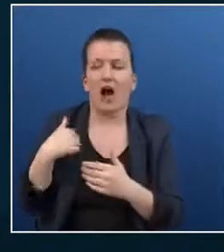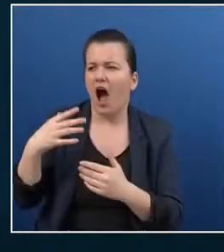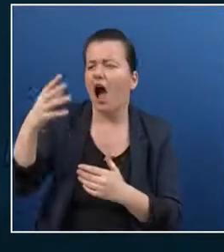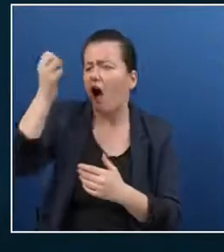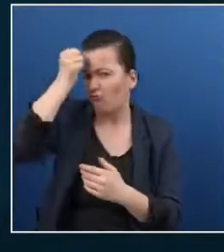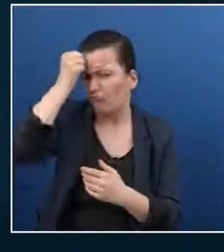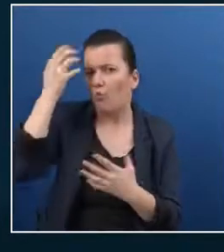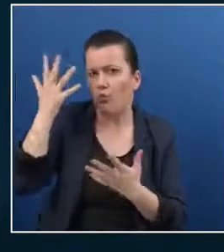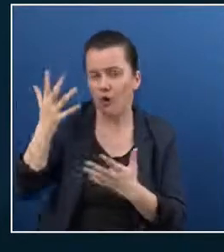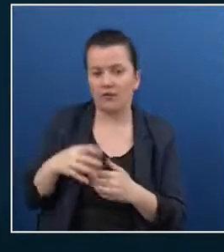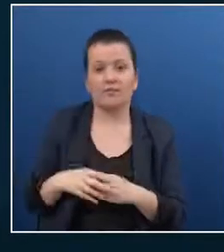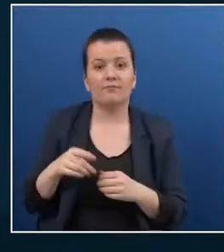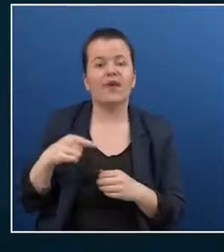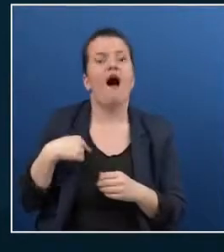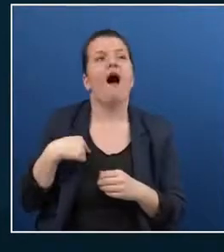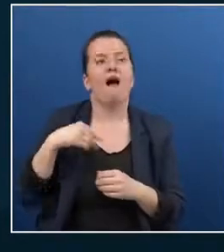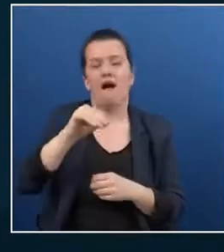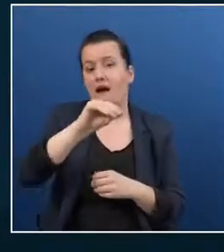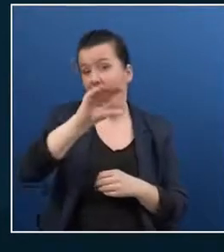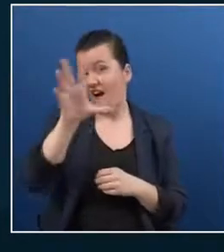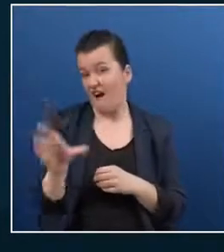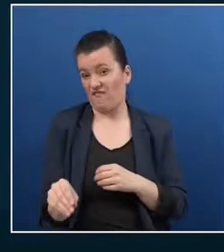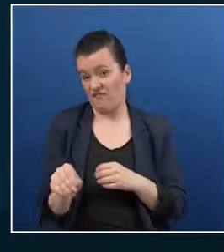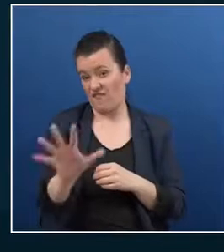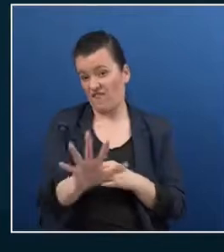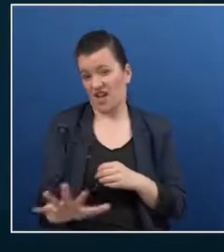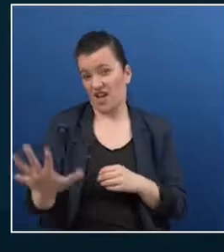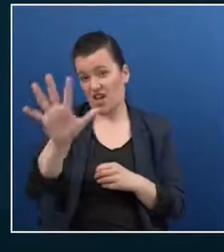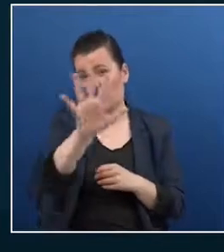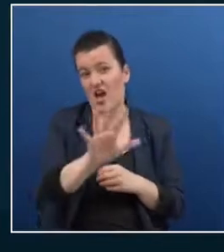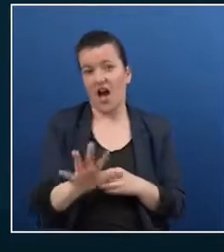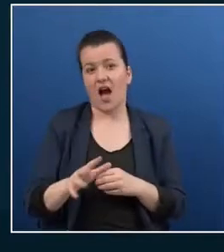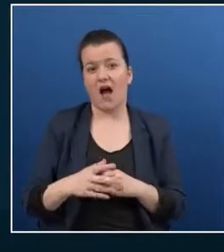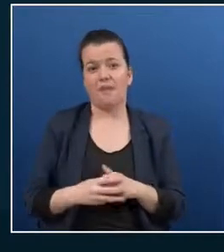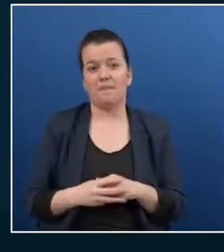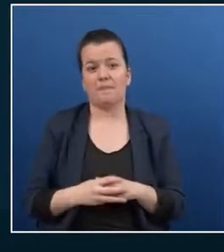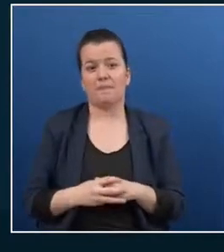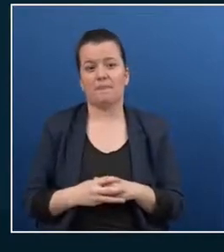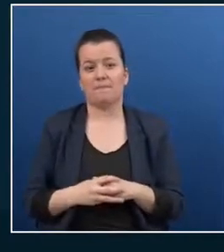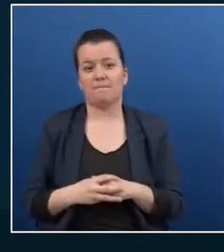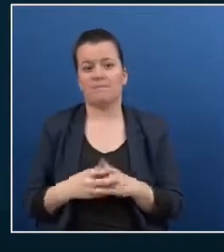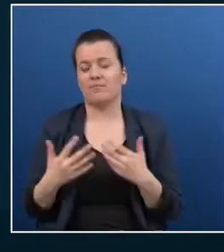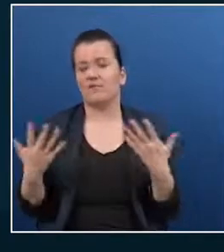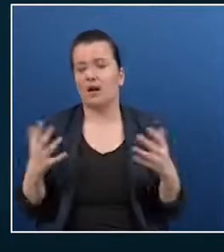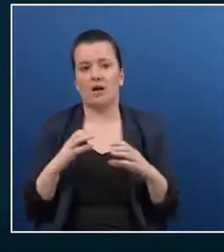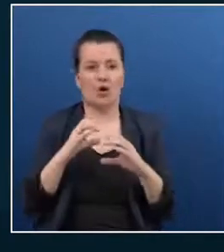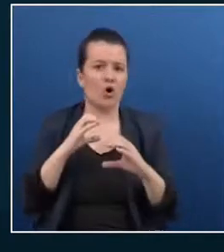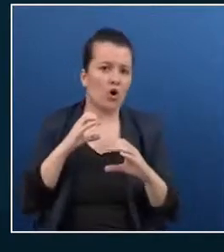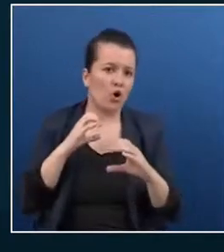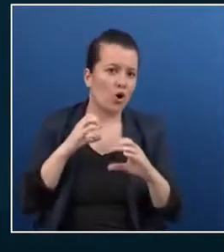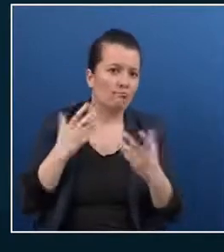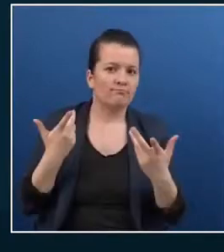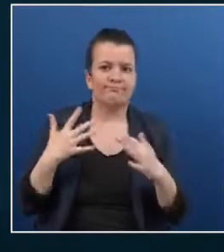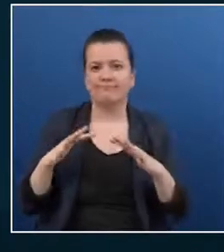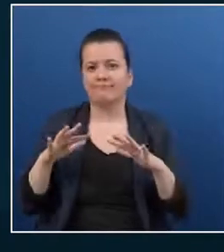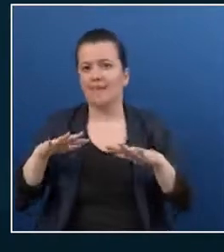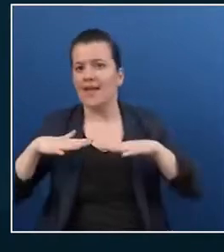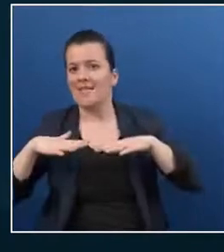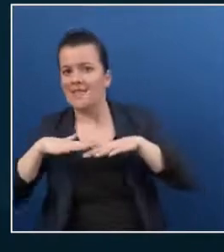of Africa, I do know that from a networking perspective, communications can be